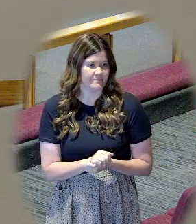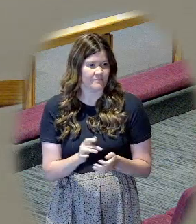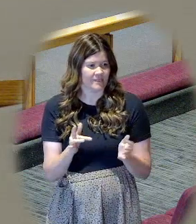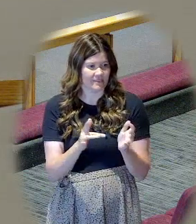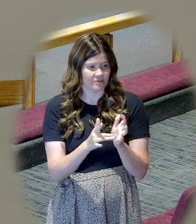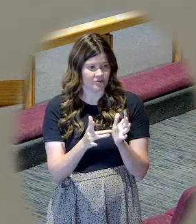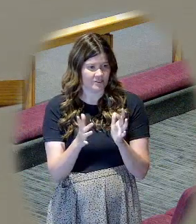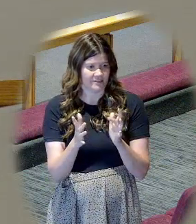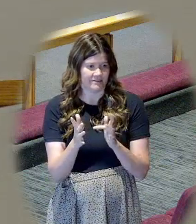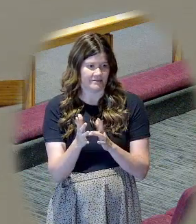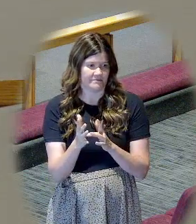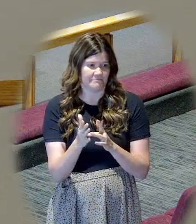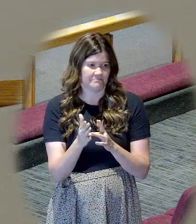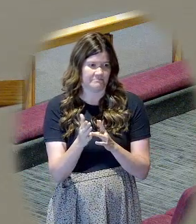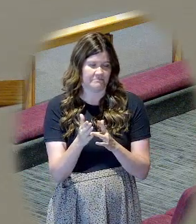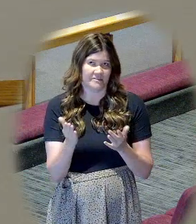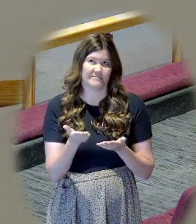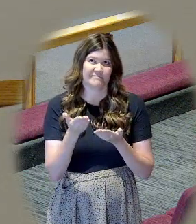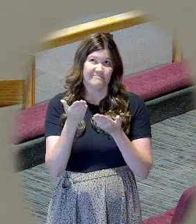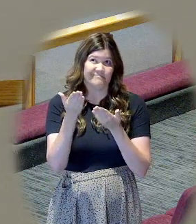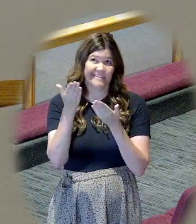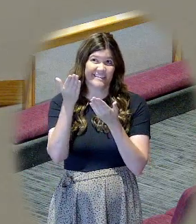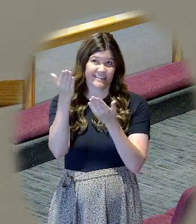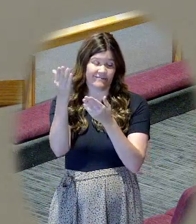Jesus, take the wheel.